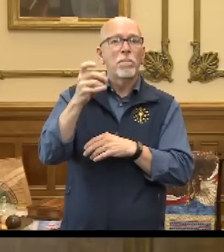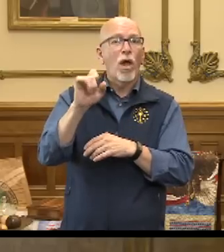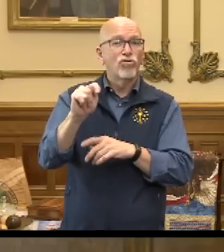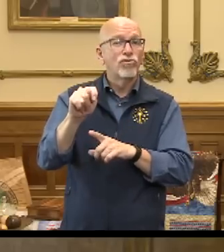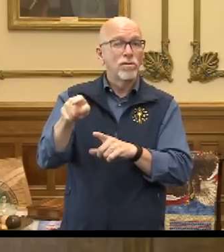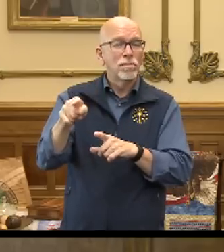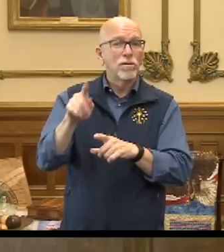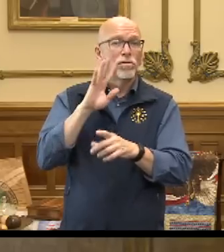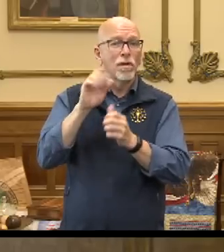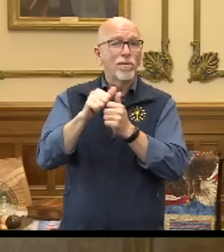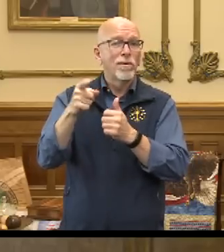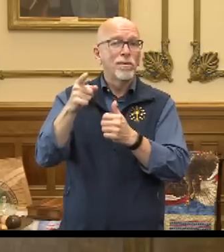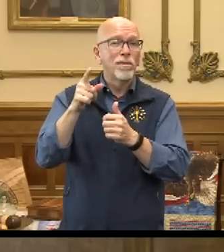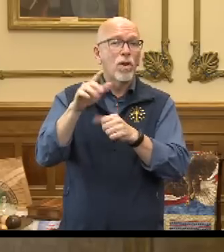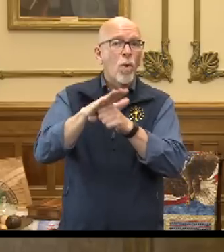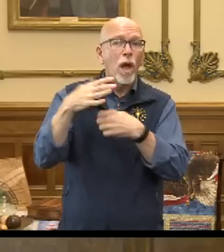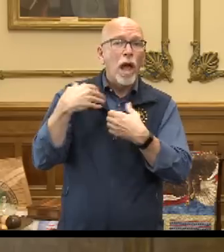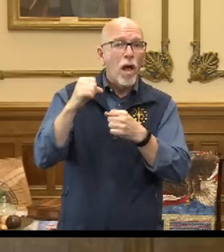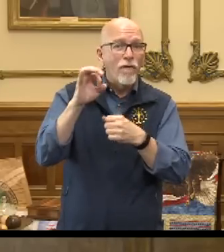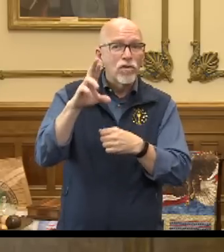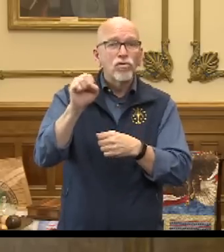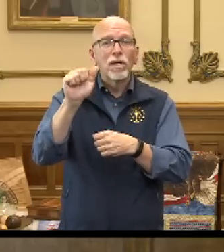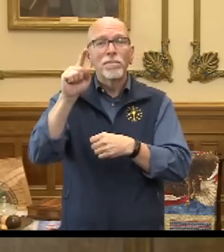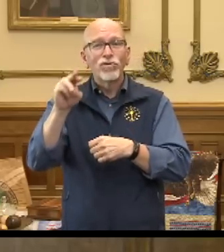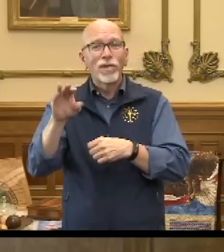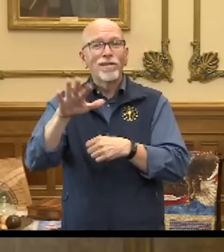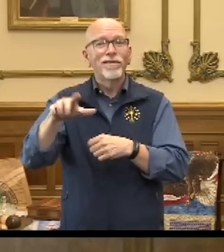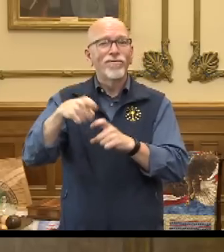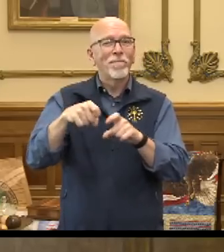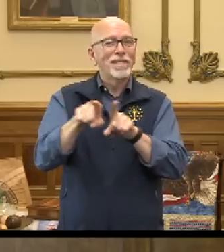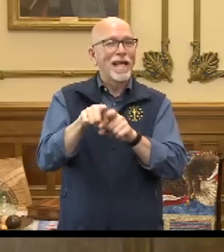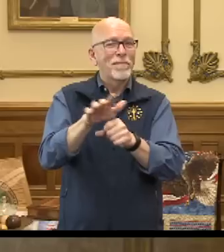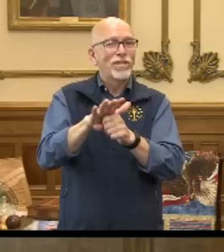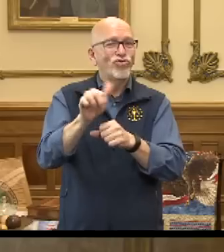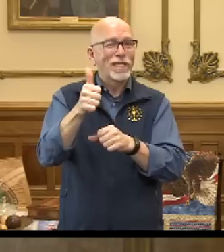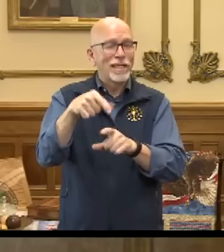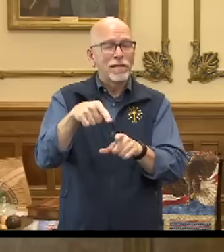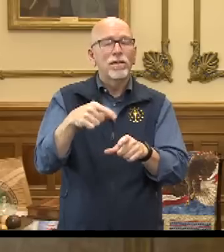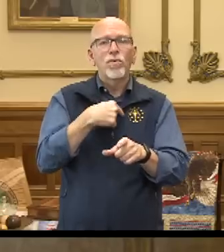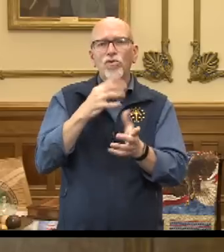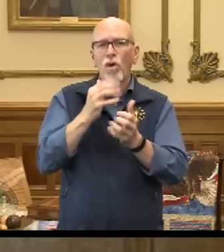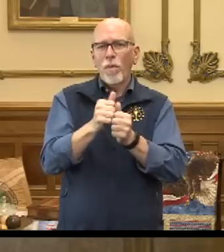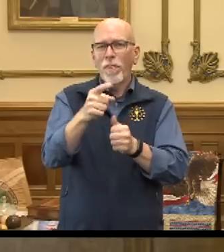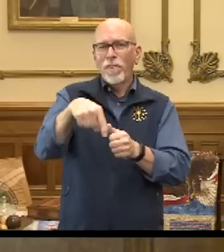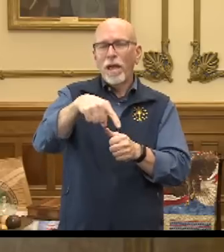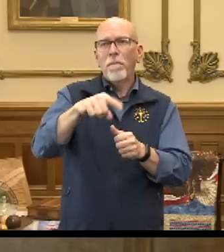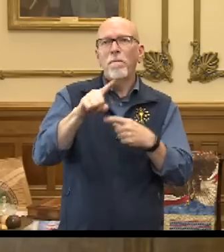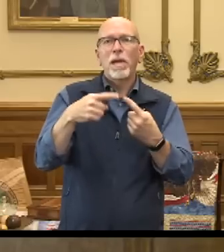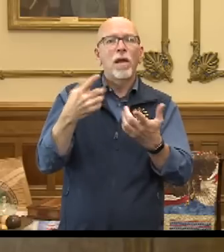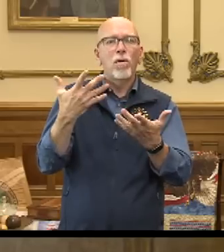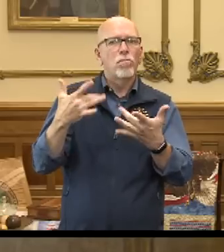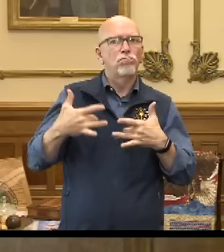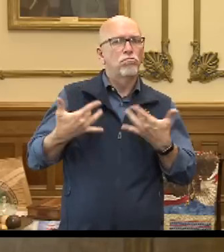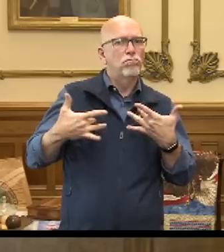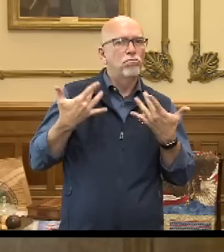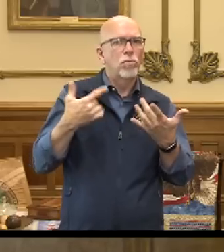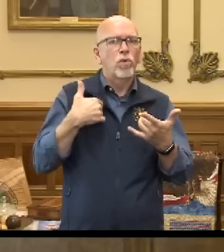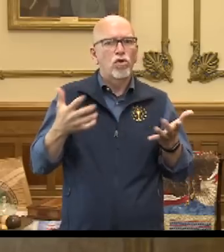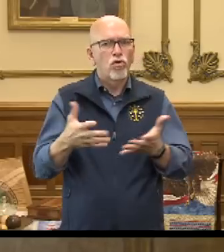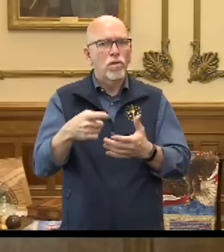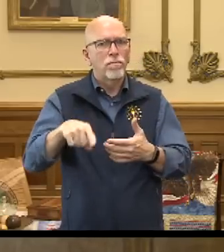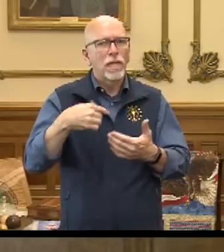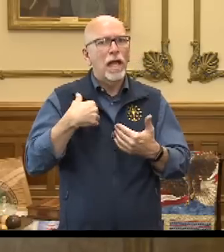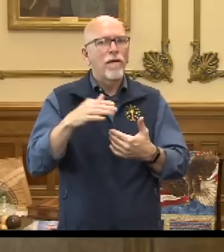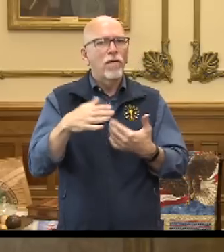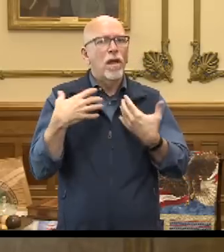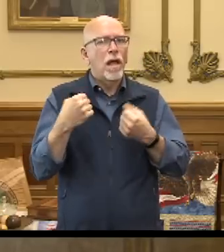local health officers and administrators from that same district and talked with them about what was going on, encouraged them to have